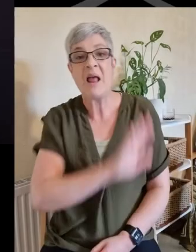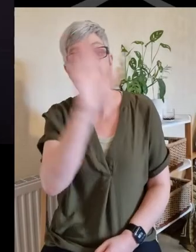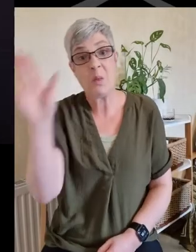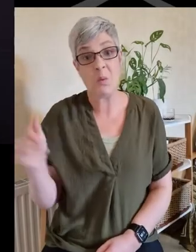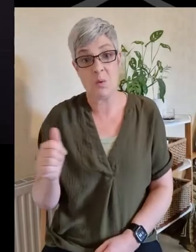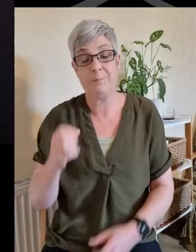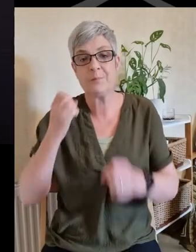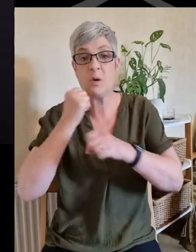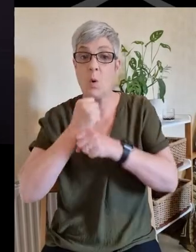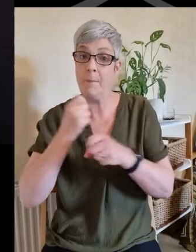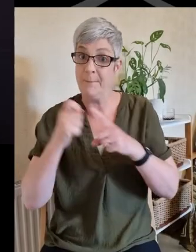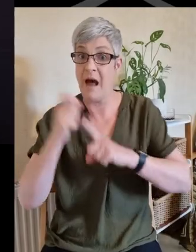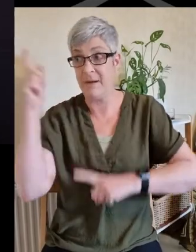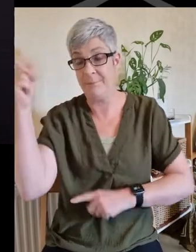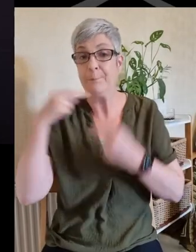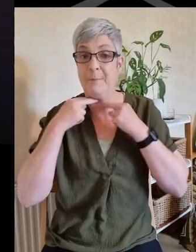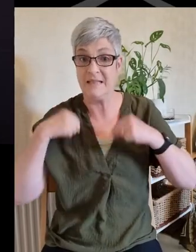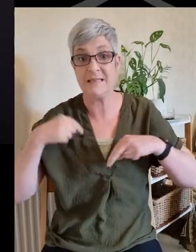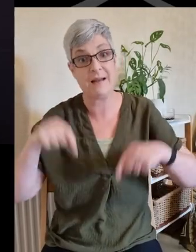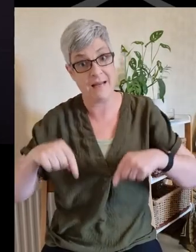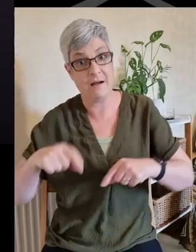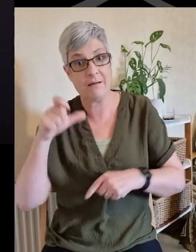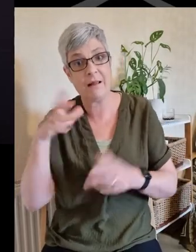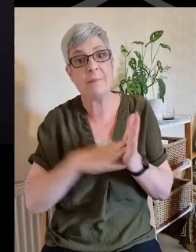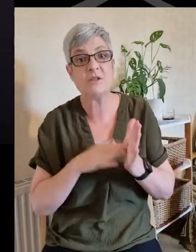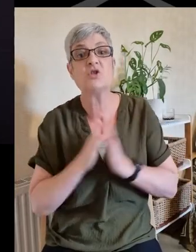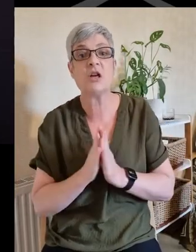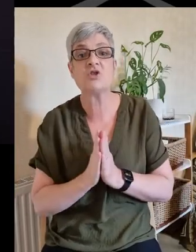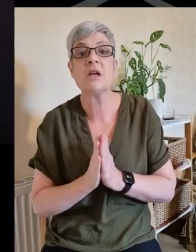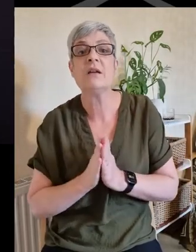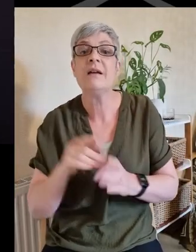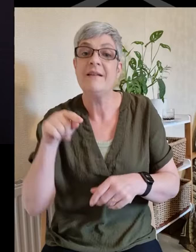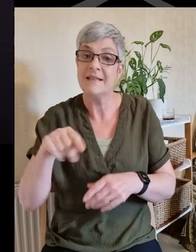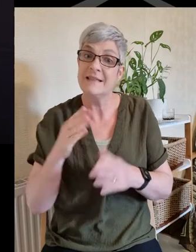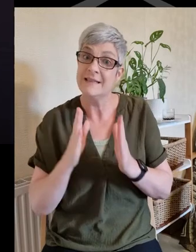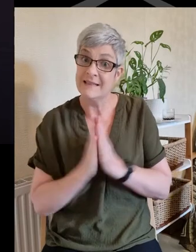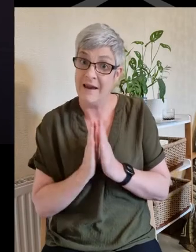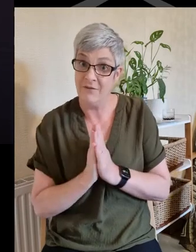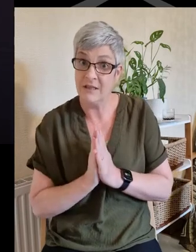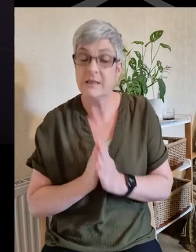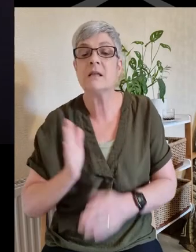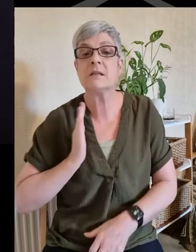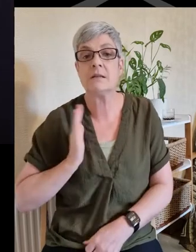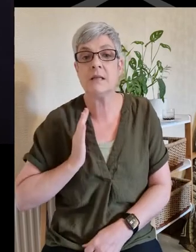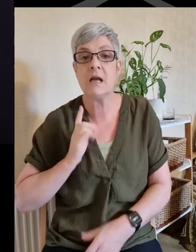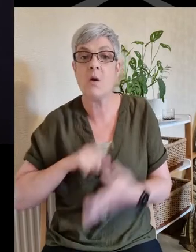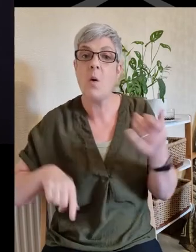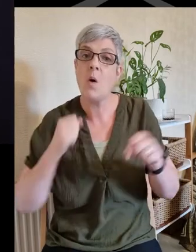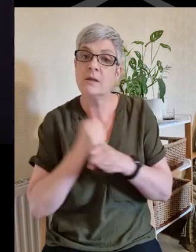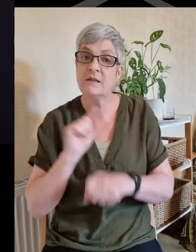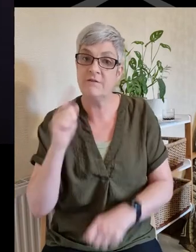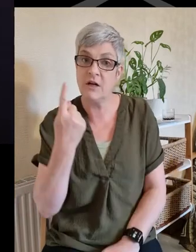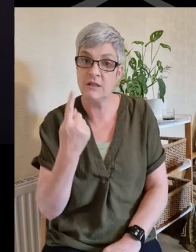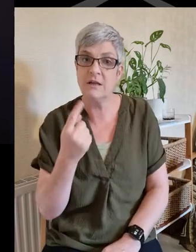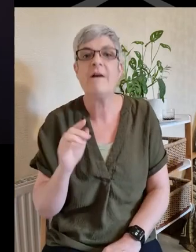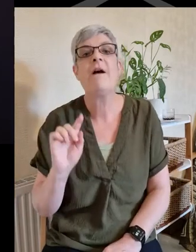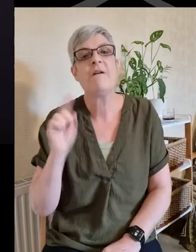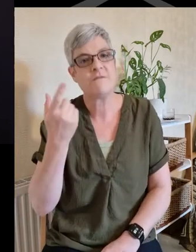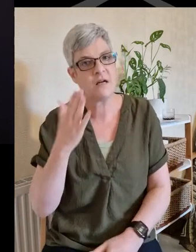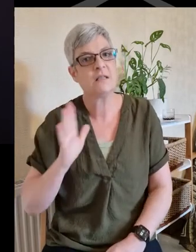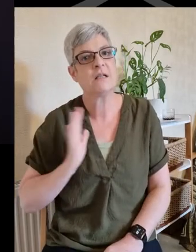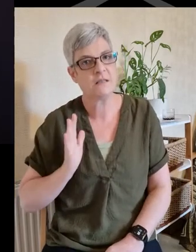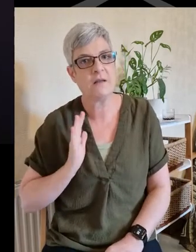Hello, I'm Gordon Palmer, Minister here at Claremont Parish Church, and this is our service for Sunday, August the 1st. First Sunday of the month when we've